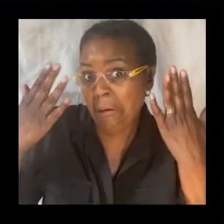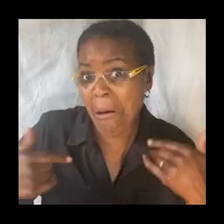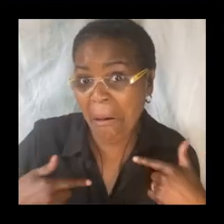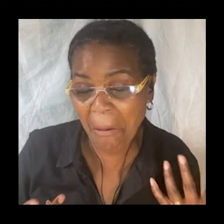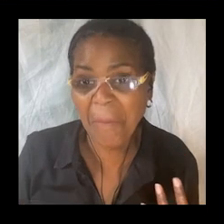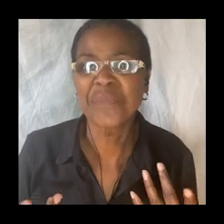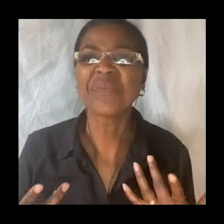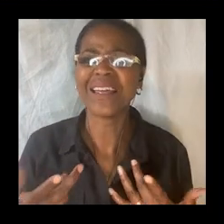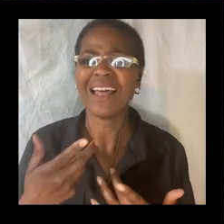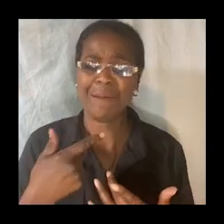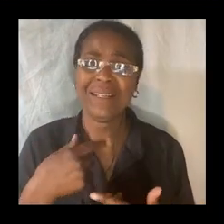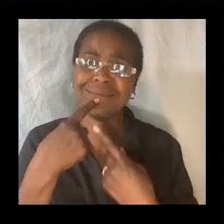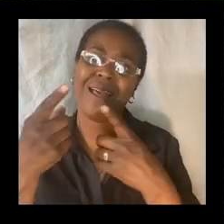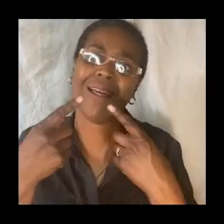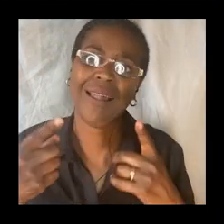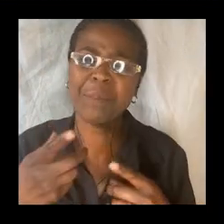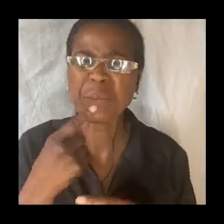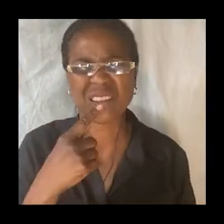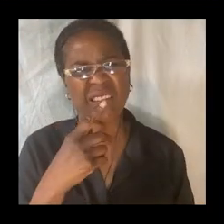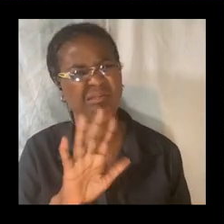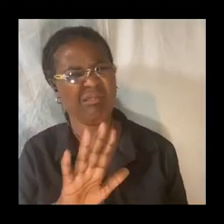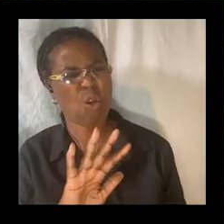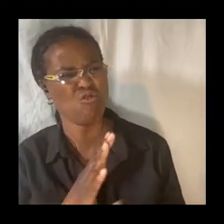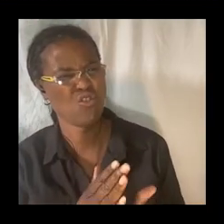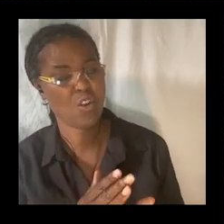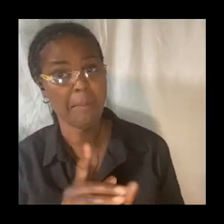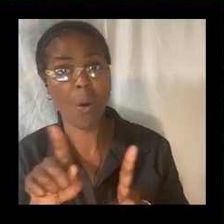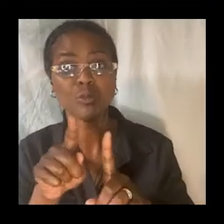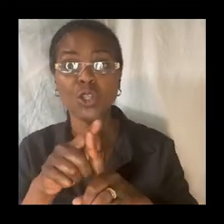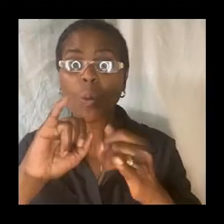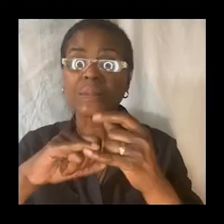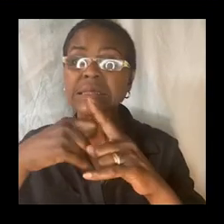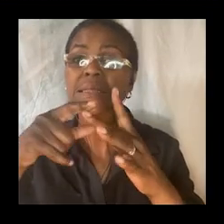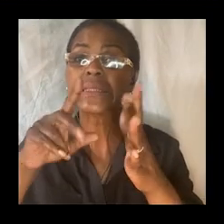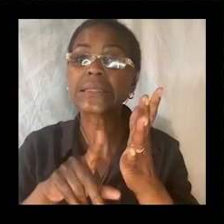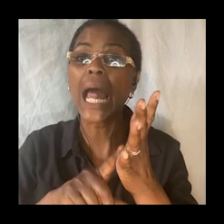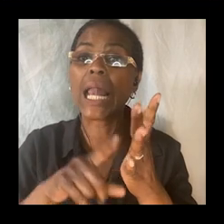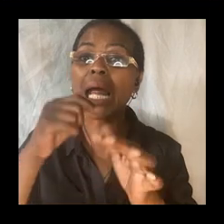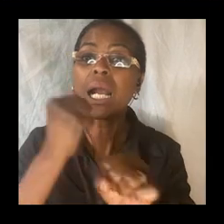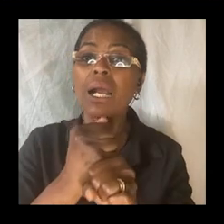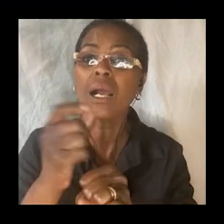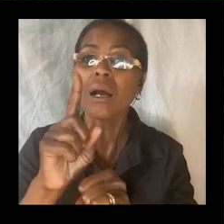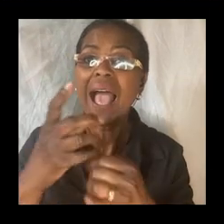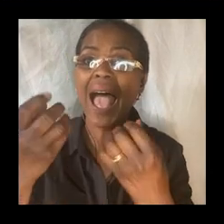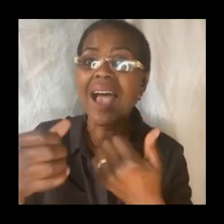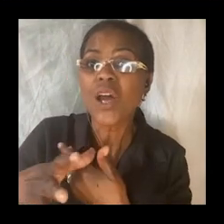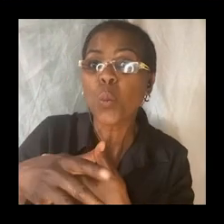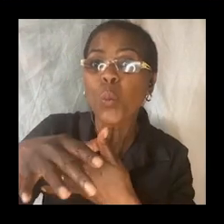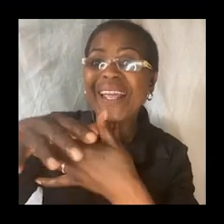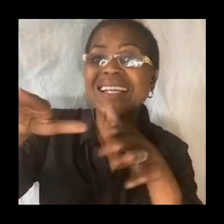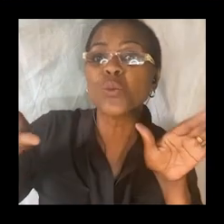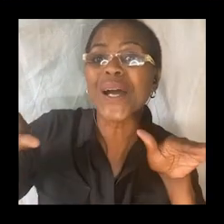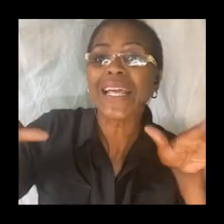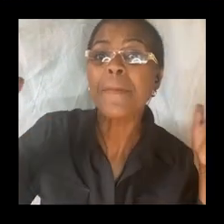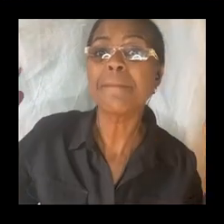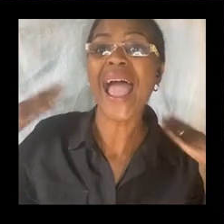And even, you know, and I say this and a lot of people think that can't be true, but I didn't even know Skellig had wings until I wrote